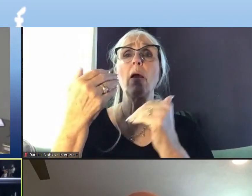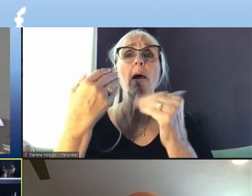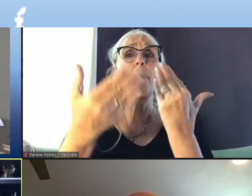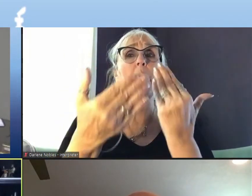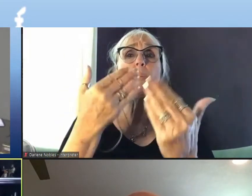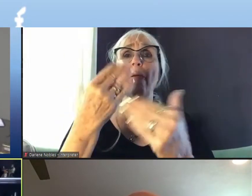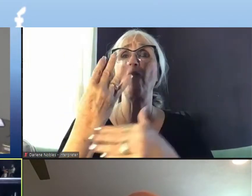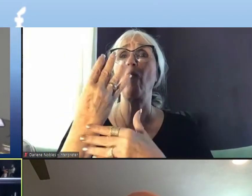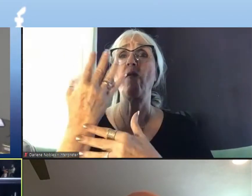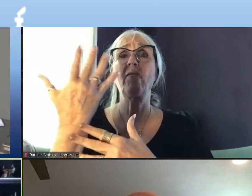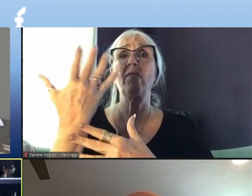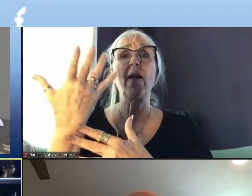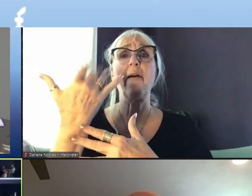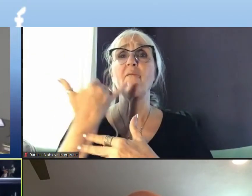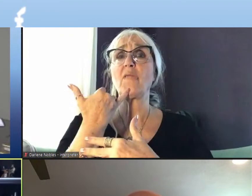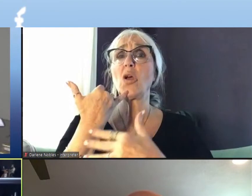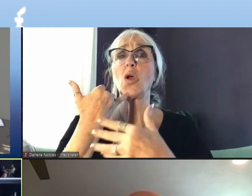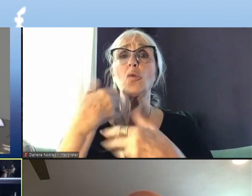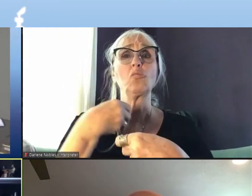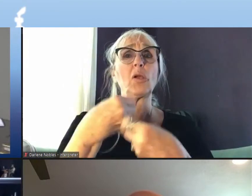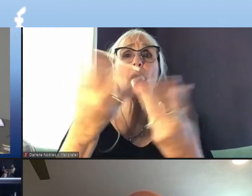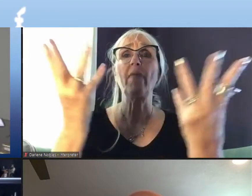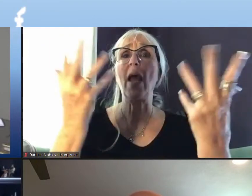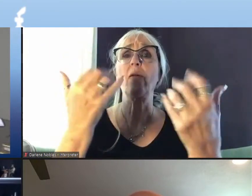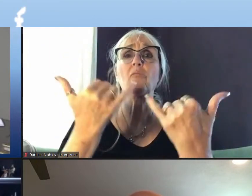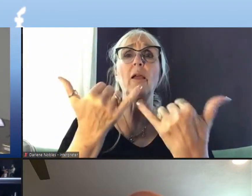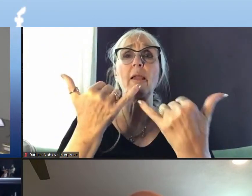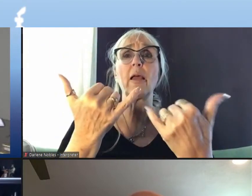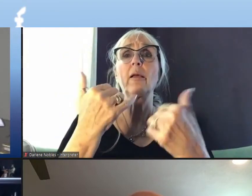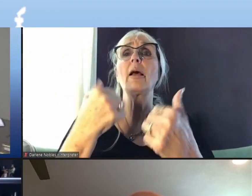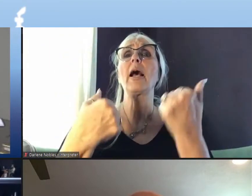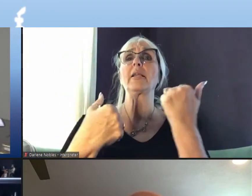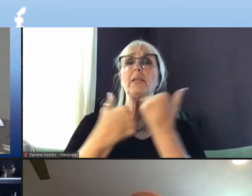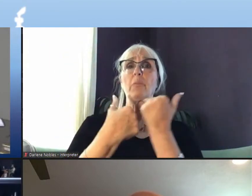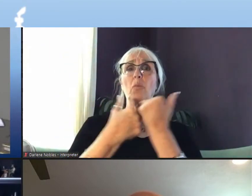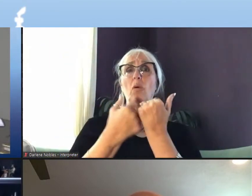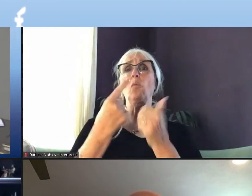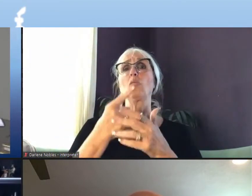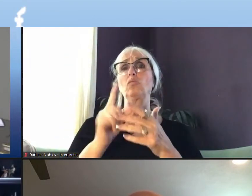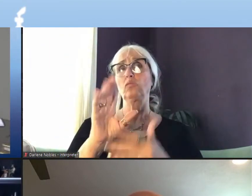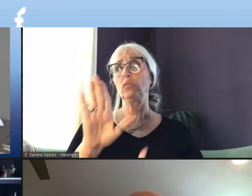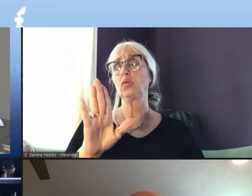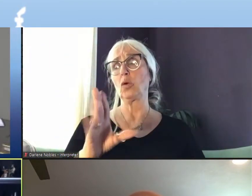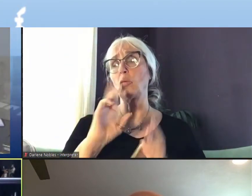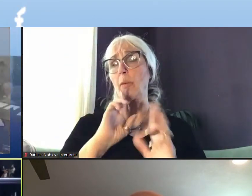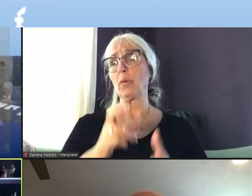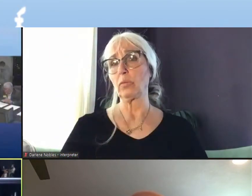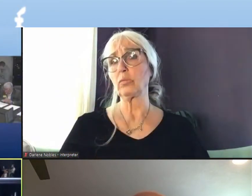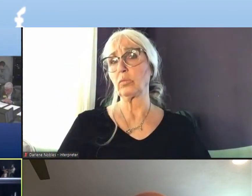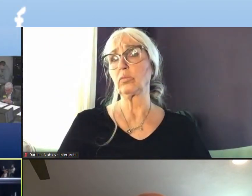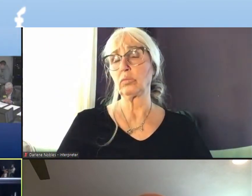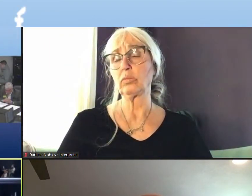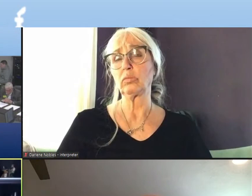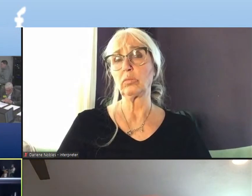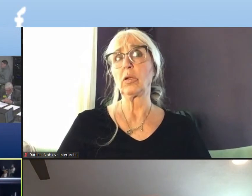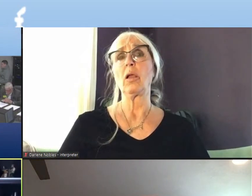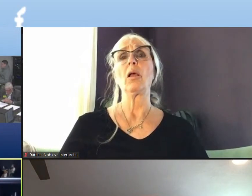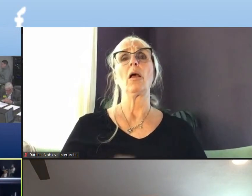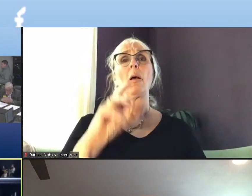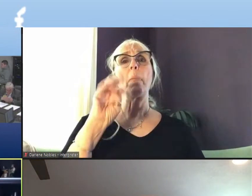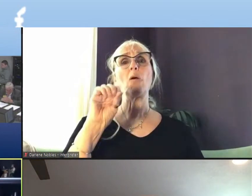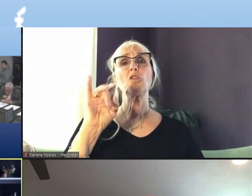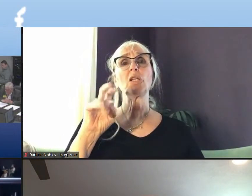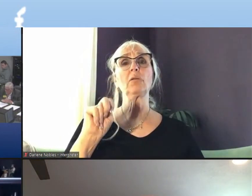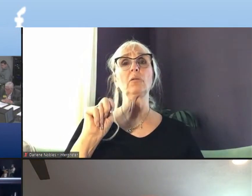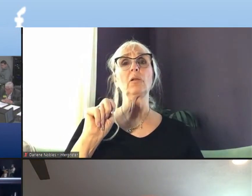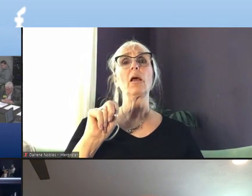those phones going out now. Okay. I support what you just told us. Okay. Okay. Motion. Yeah, I'll make it a